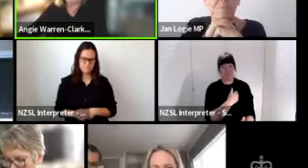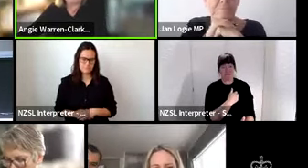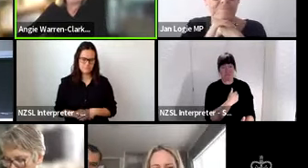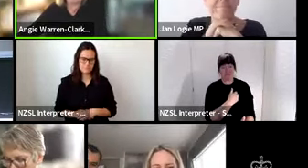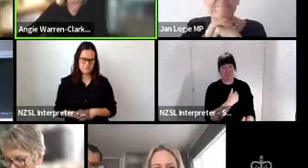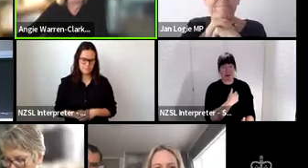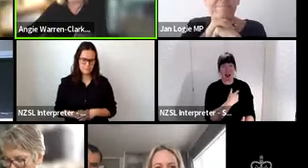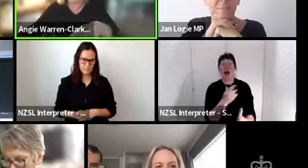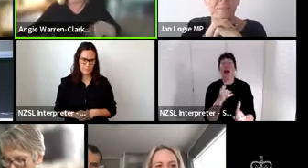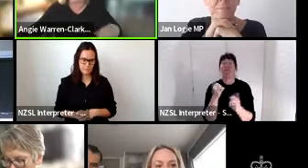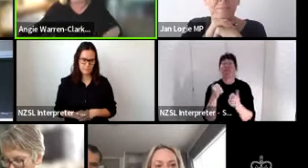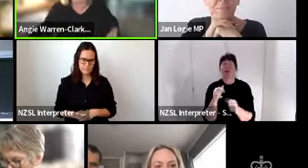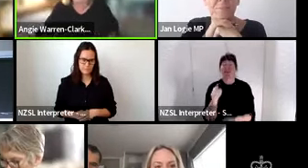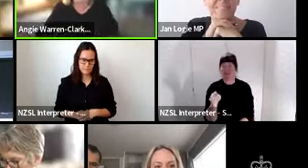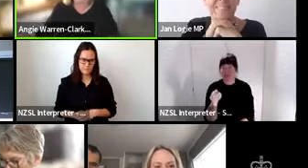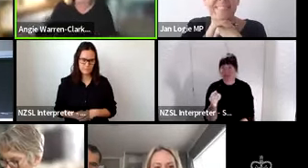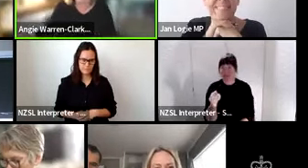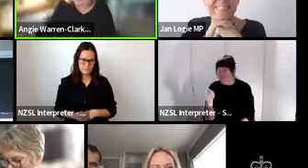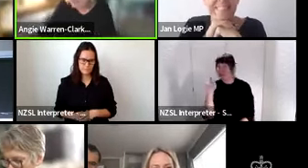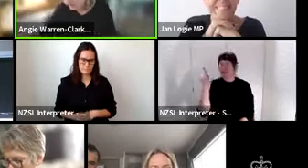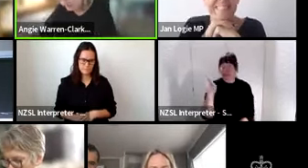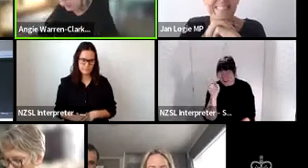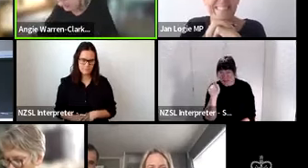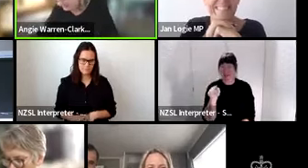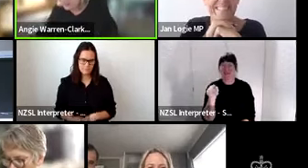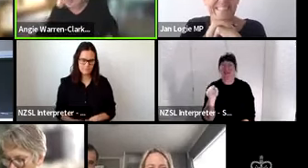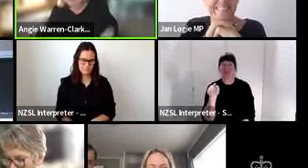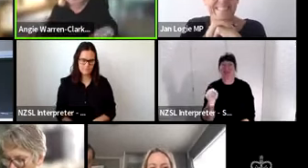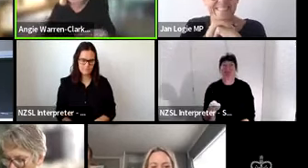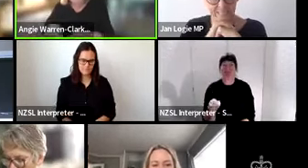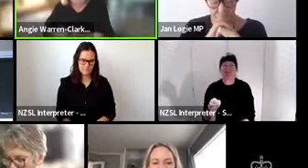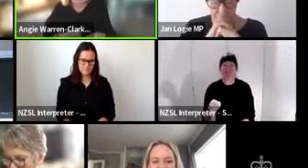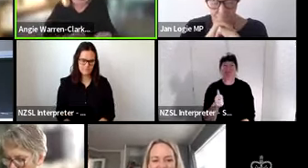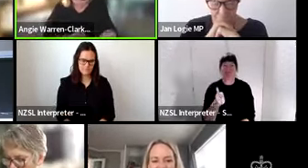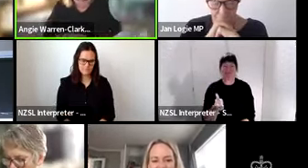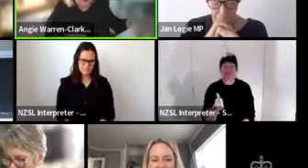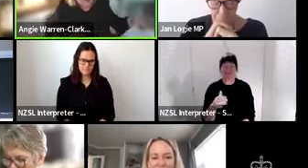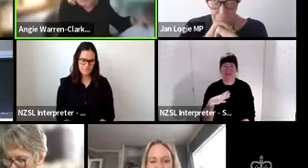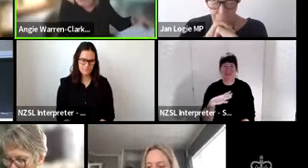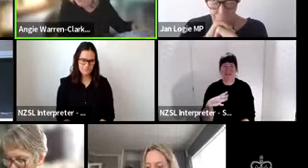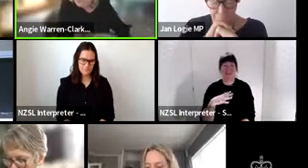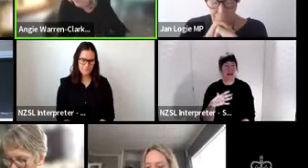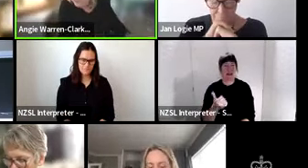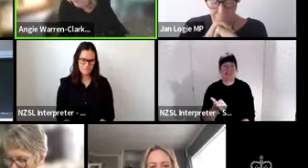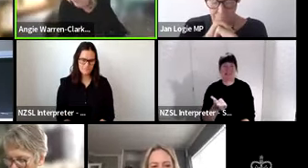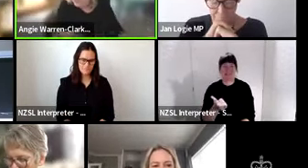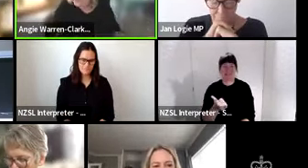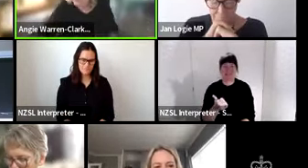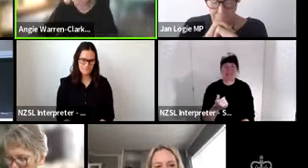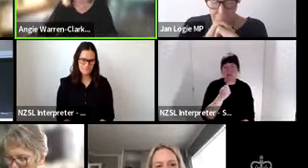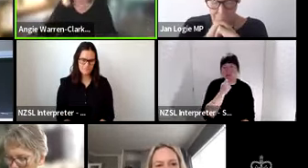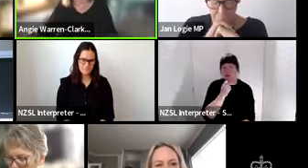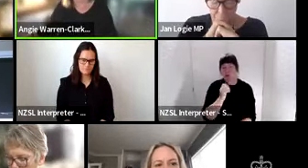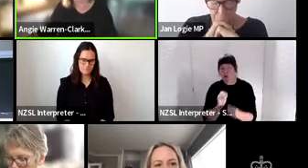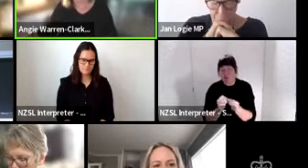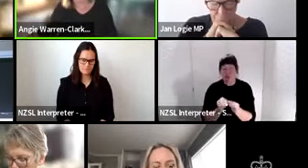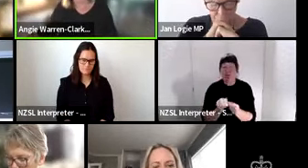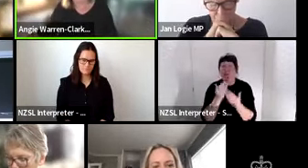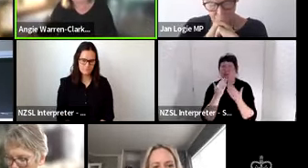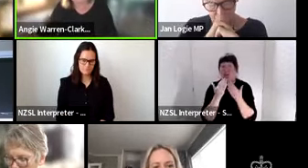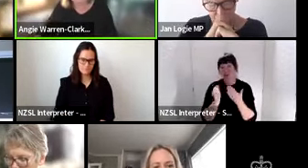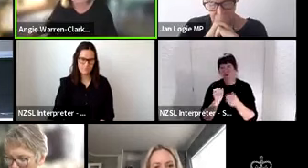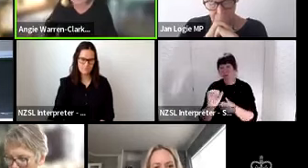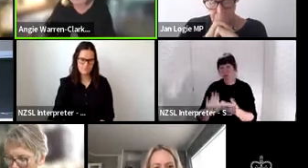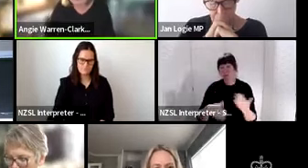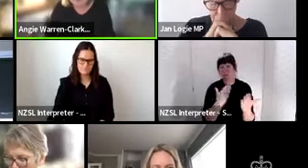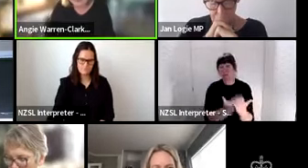You've just, there you are, Amy. Right. No, that is absolutely fine. We're having a few little issues here. Look, thank you for your